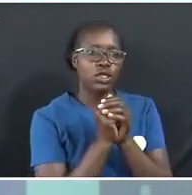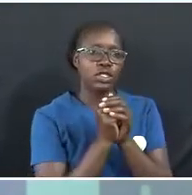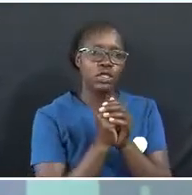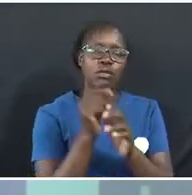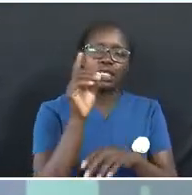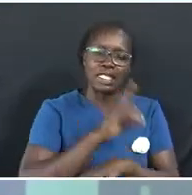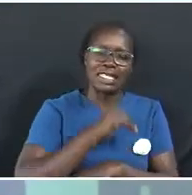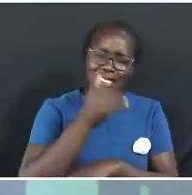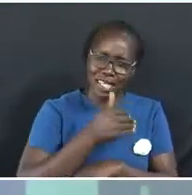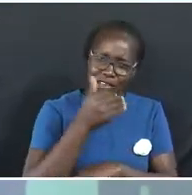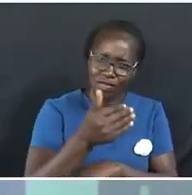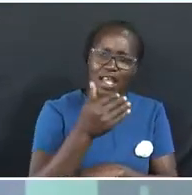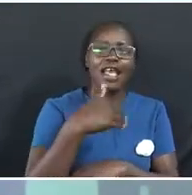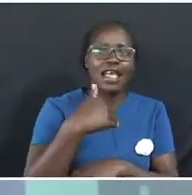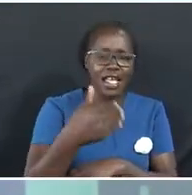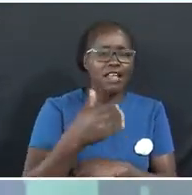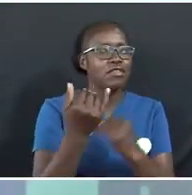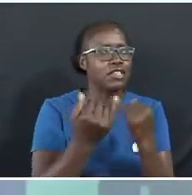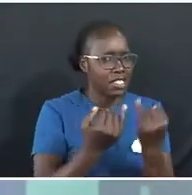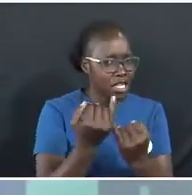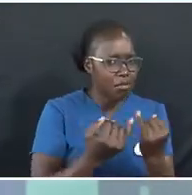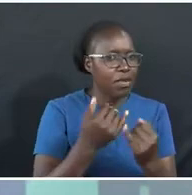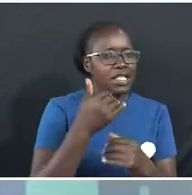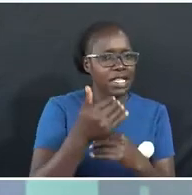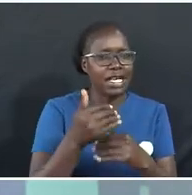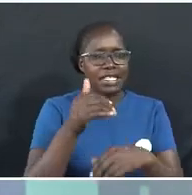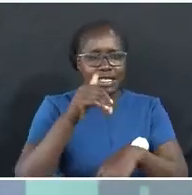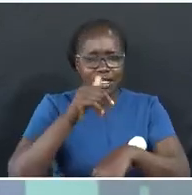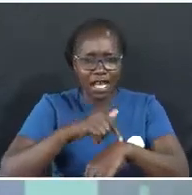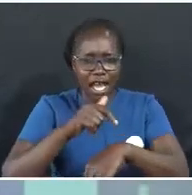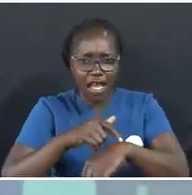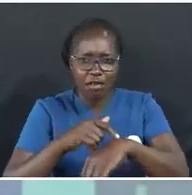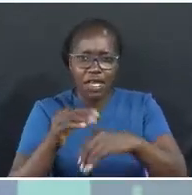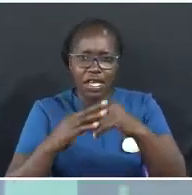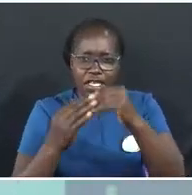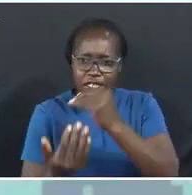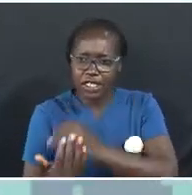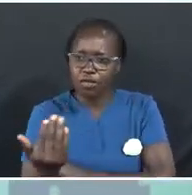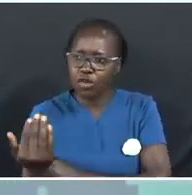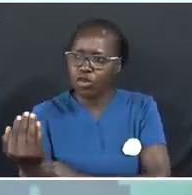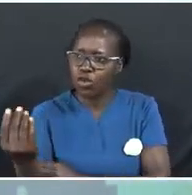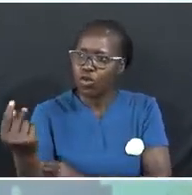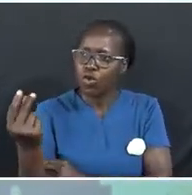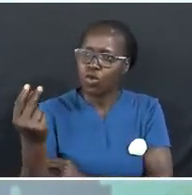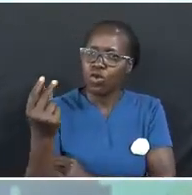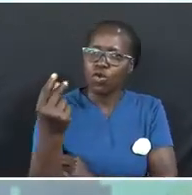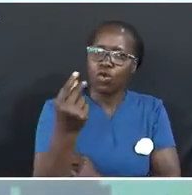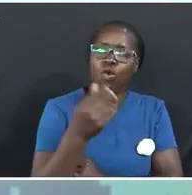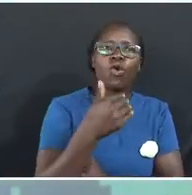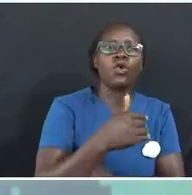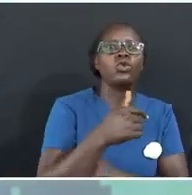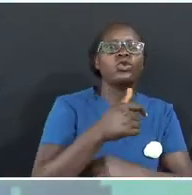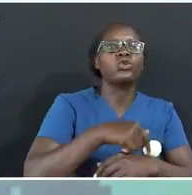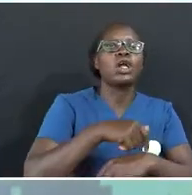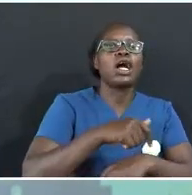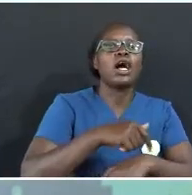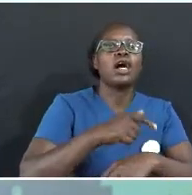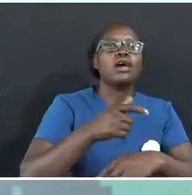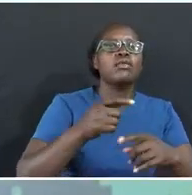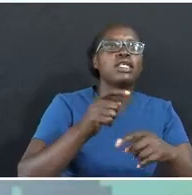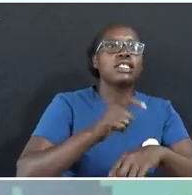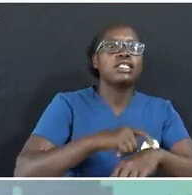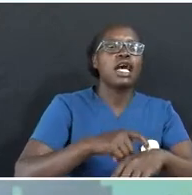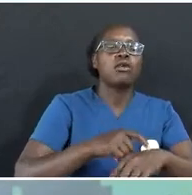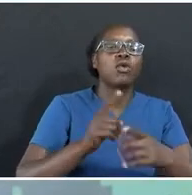day, every Sabbath at 8 in the morning, and you come always at 11, you have